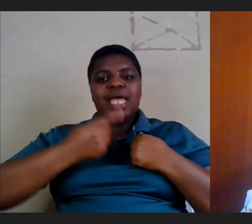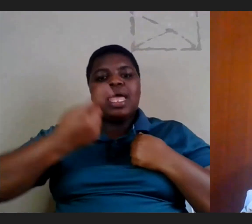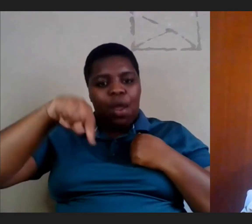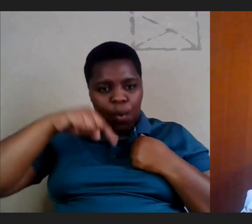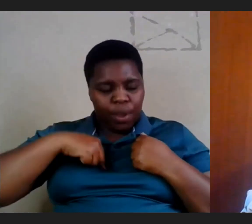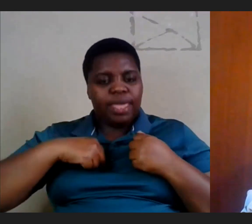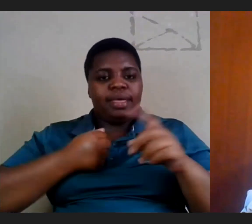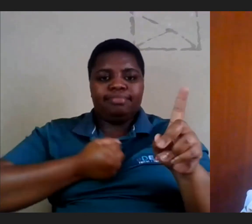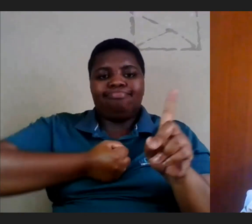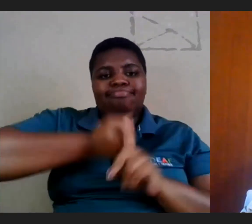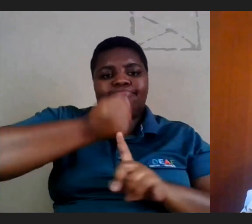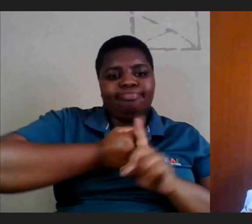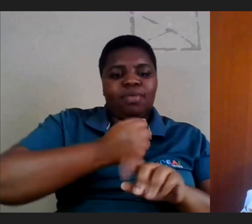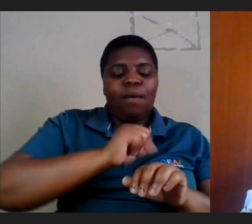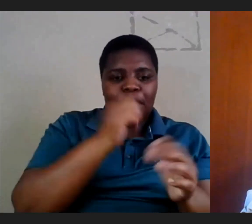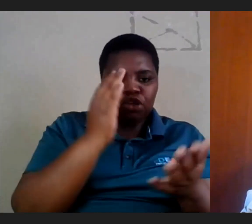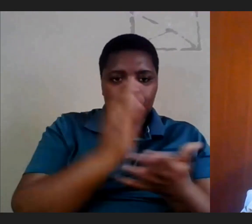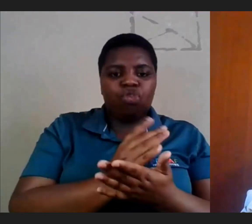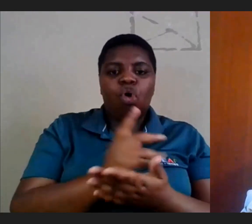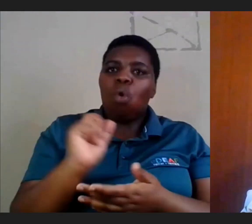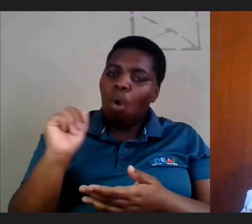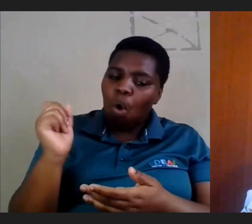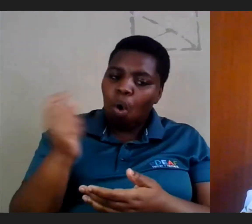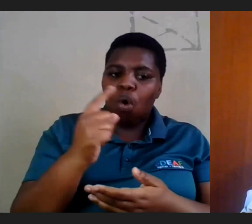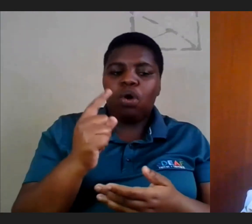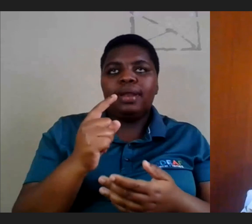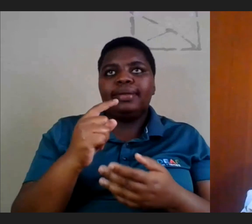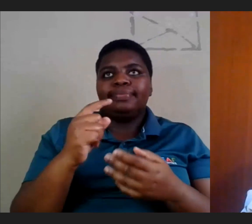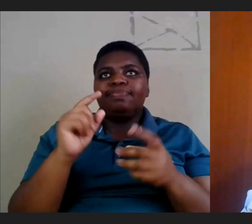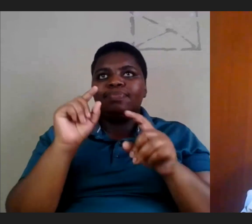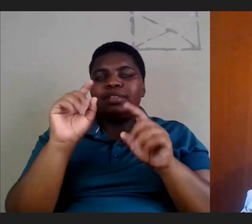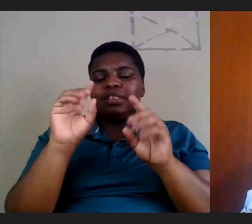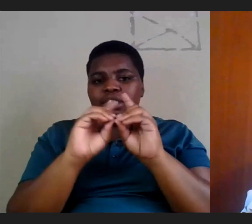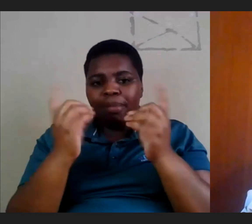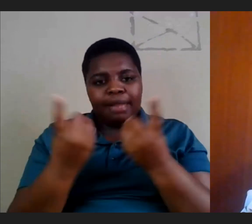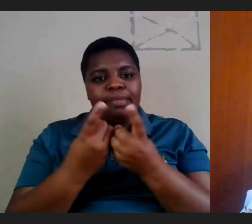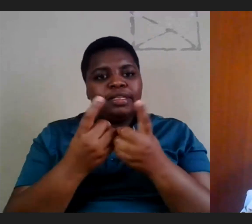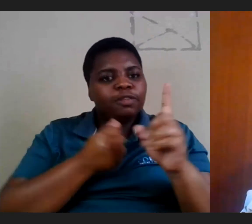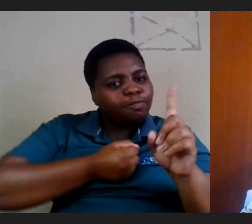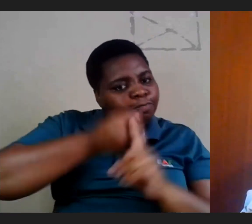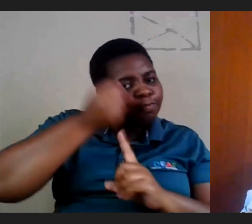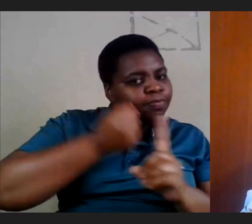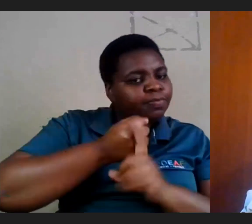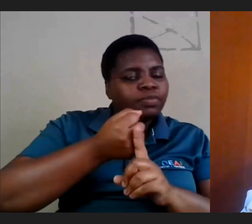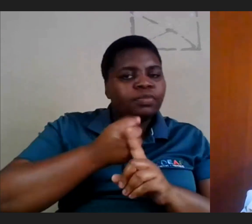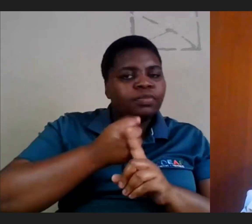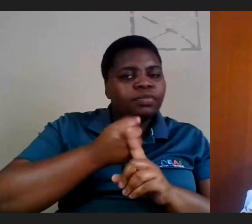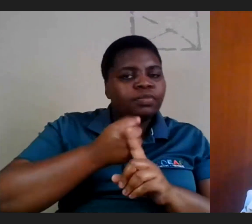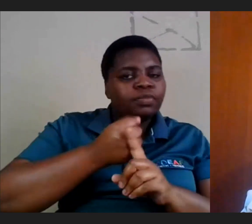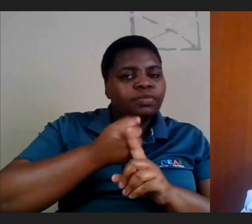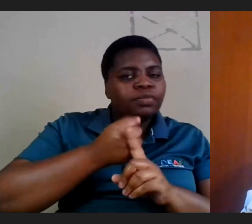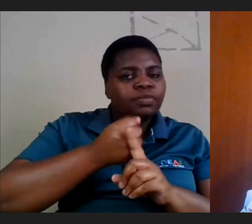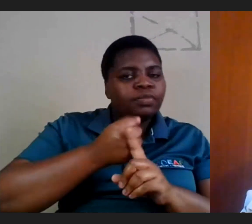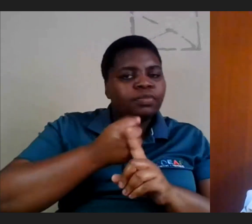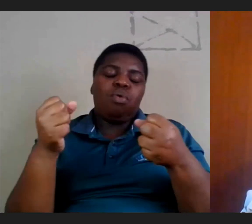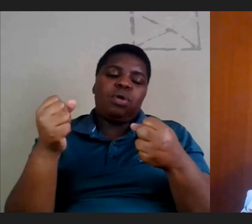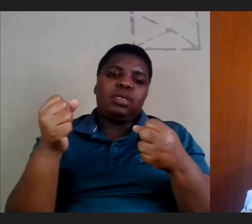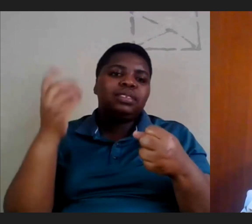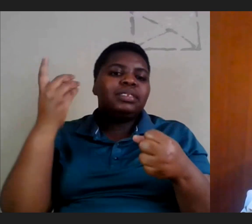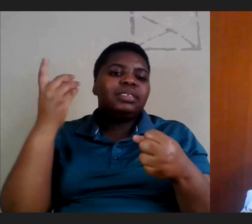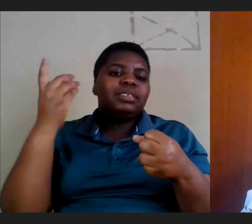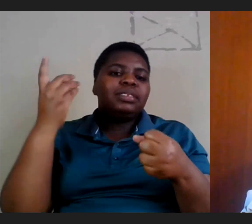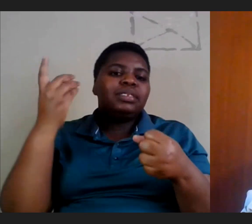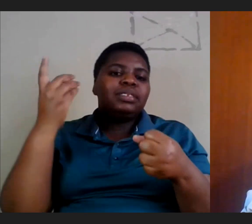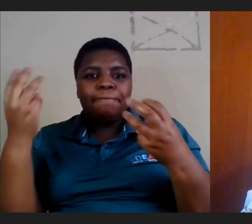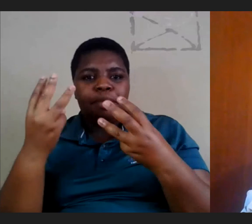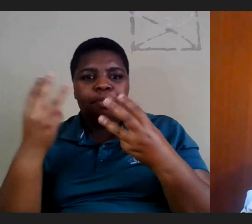intend to ensure that it's mainstreamed across departments, it's included in annual performance plans of the